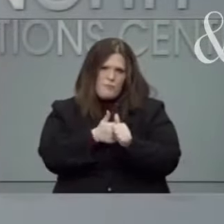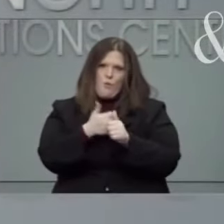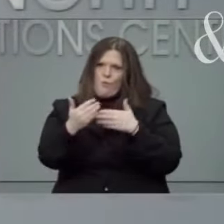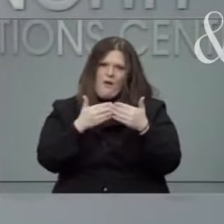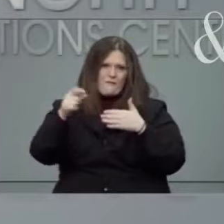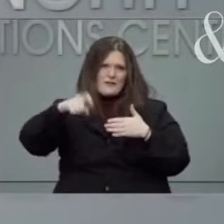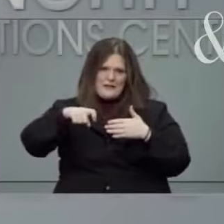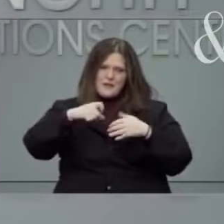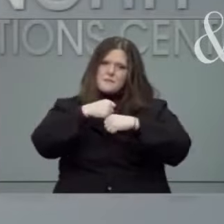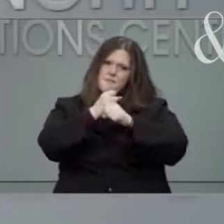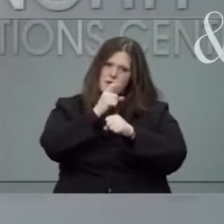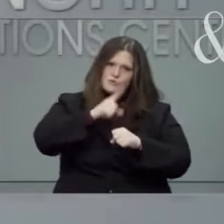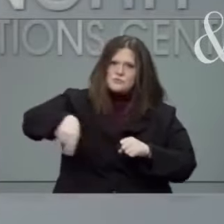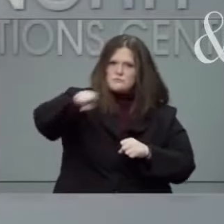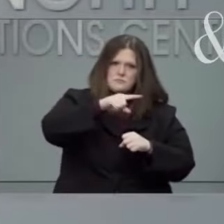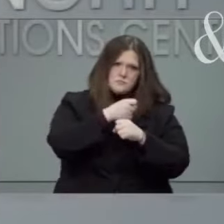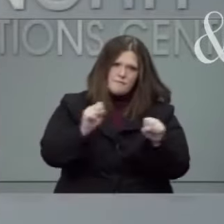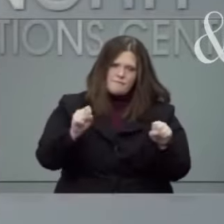Next question, please.